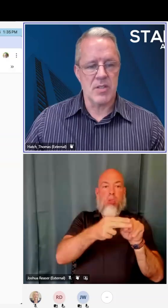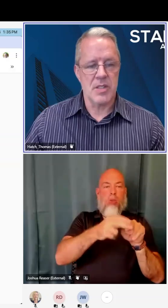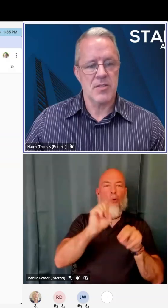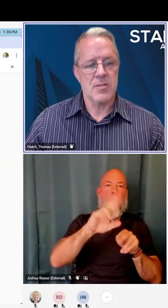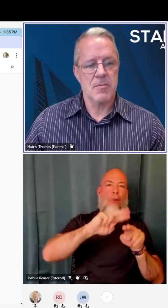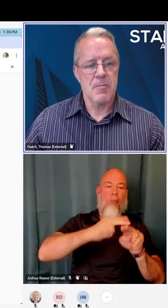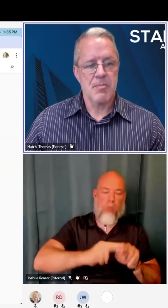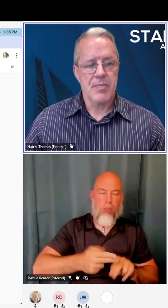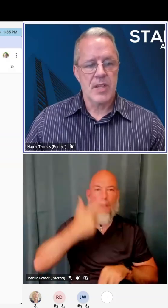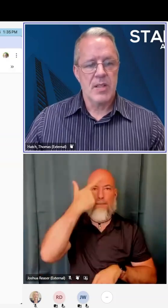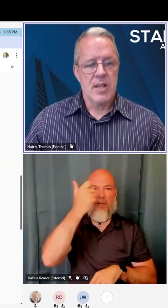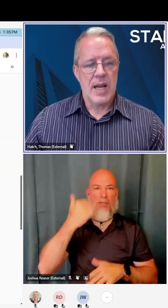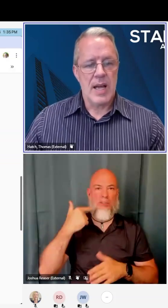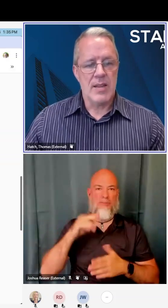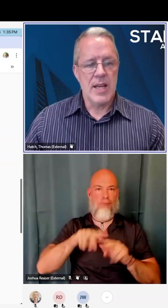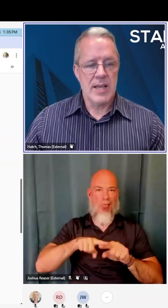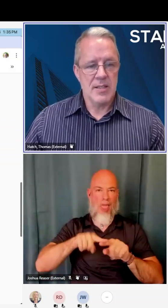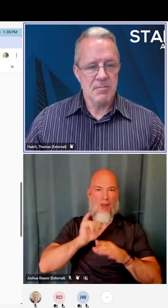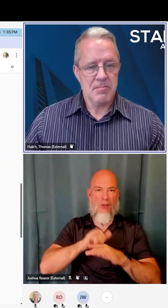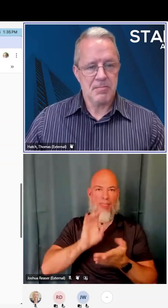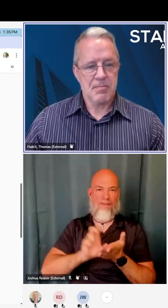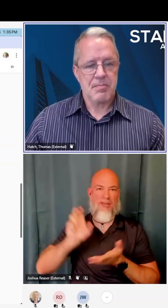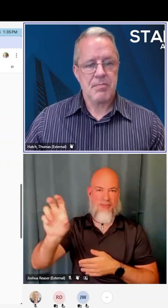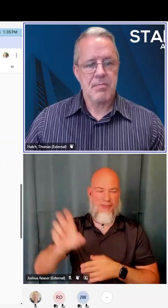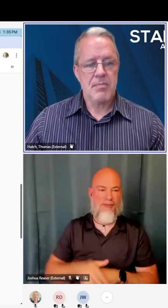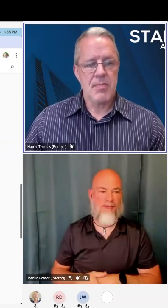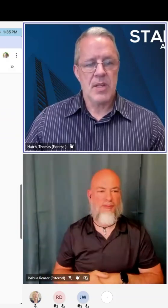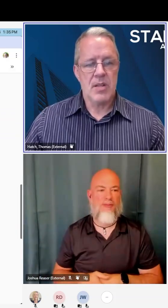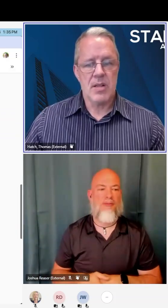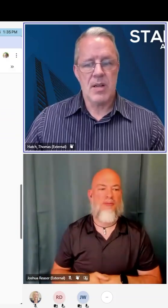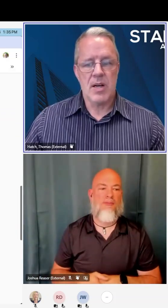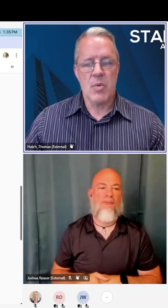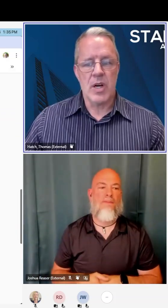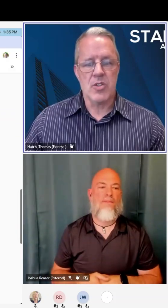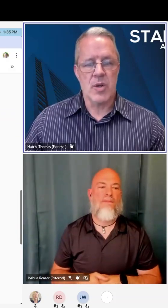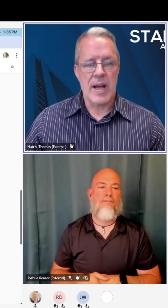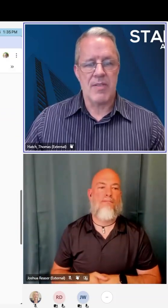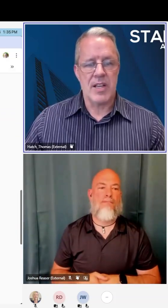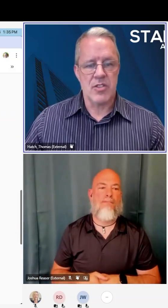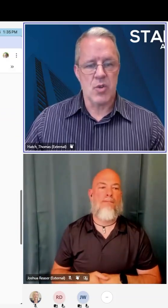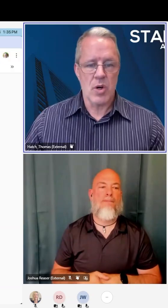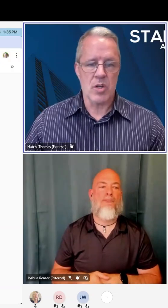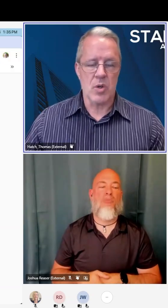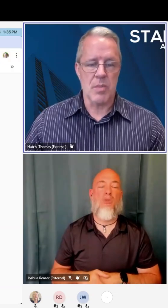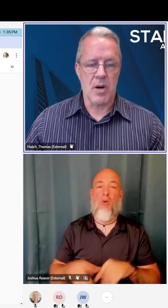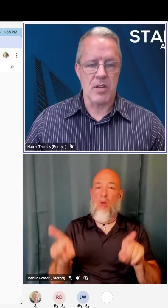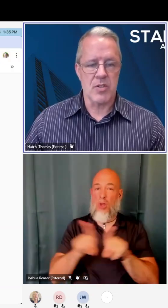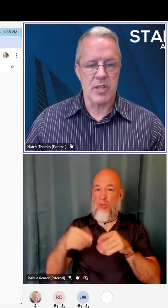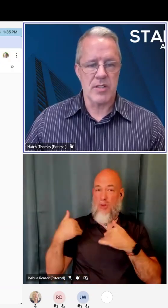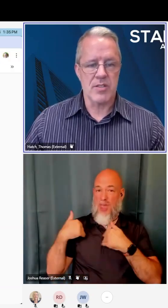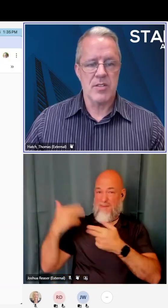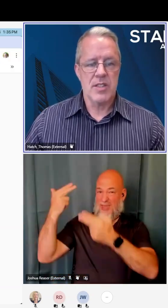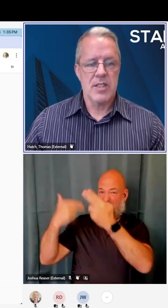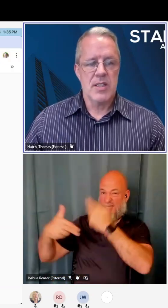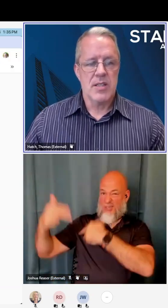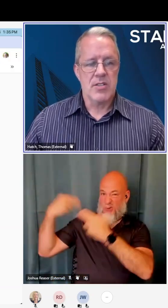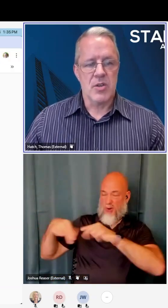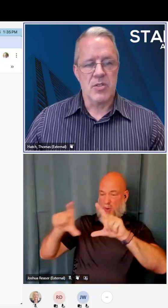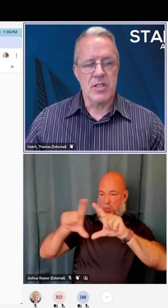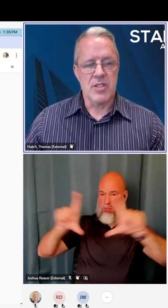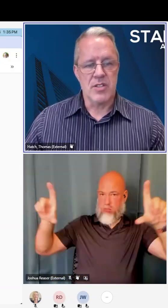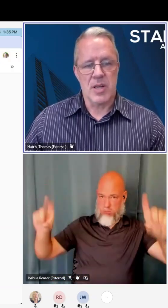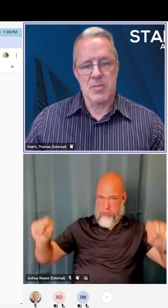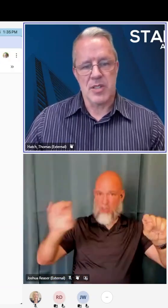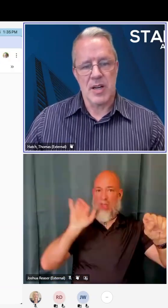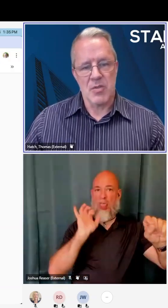the investments. And then we also have a historical part to this.